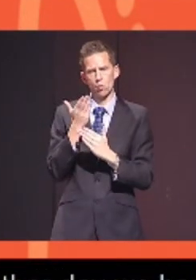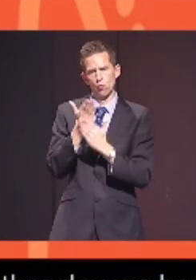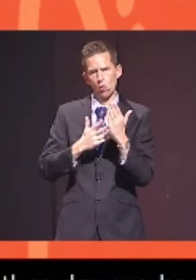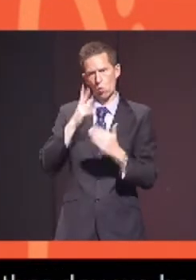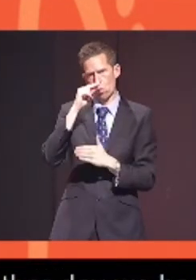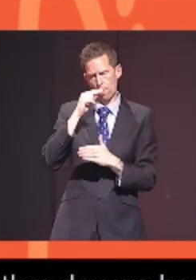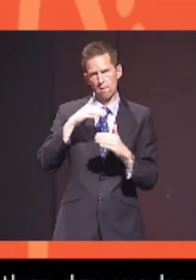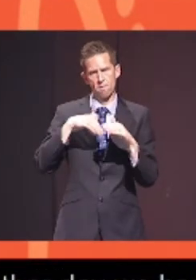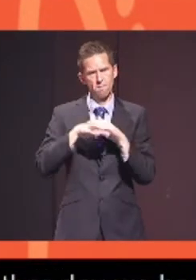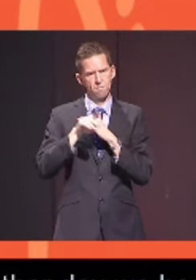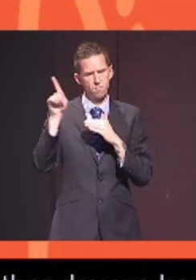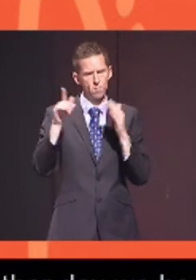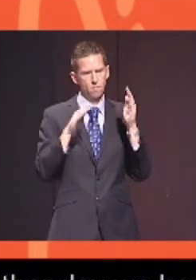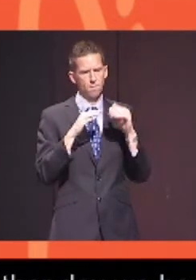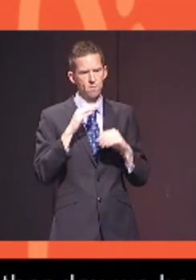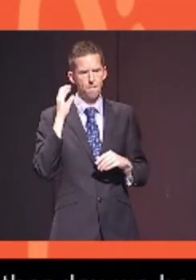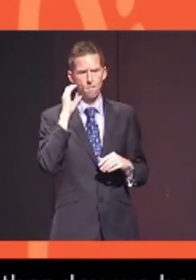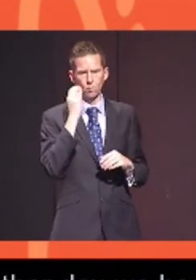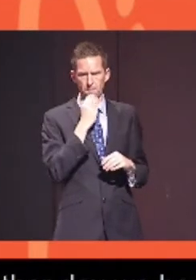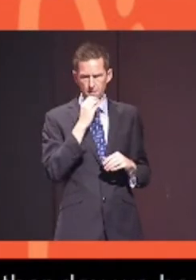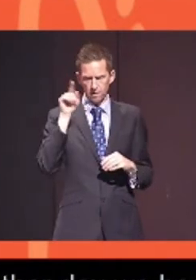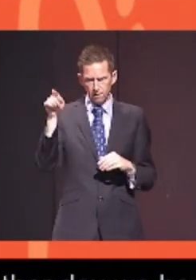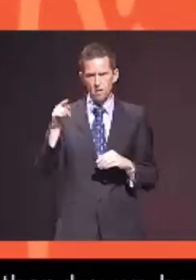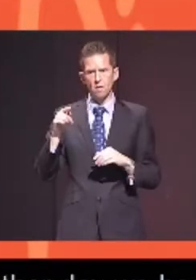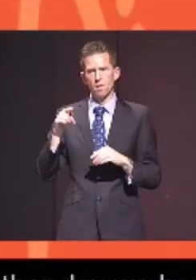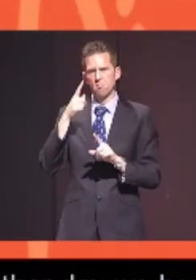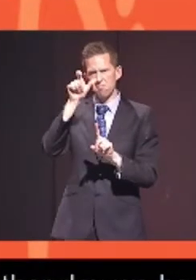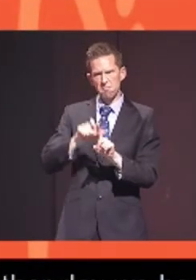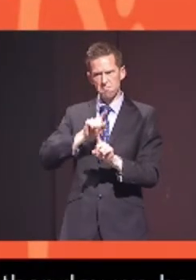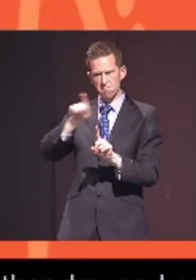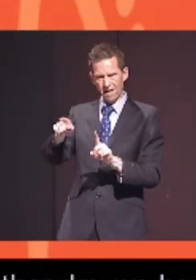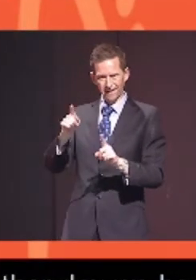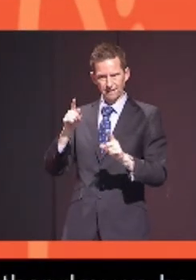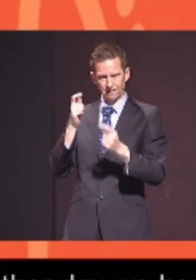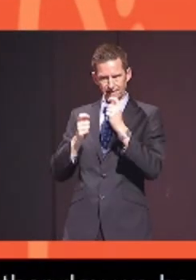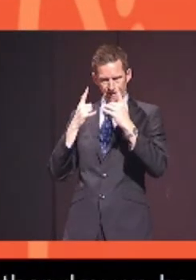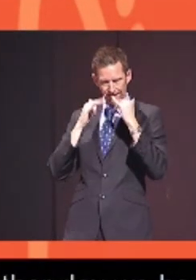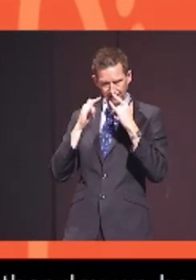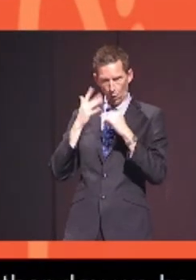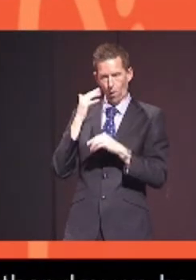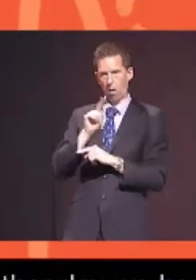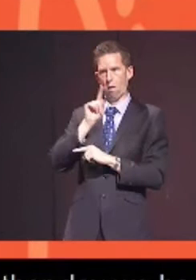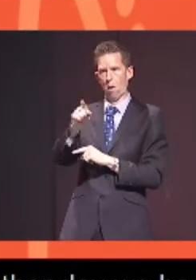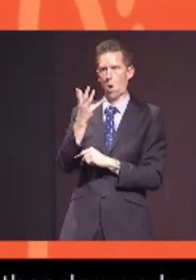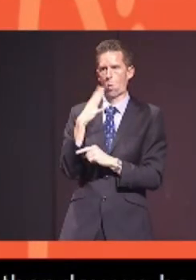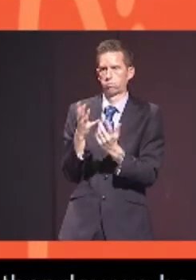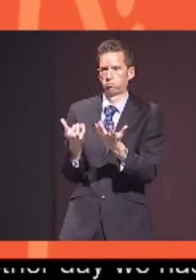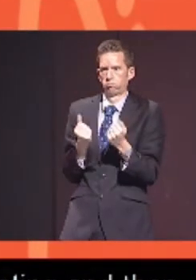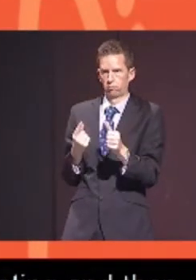youth in Mozambique that went for testing, and then when he went to get his result,